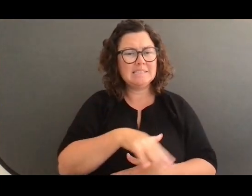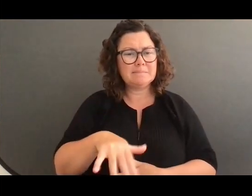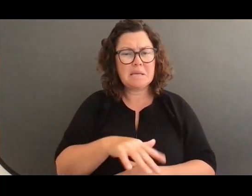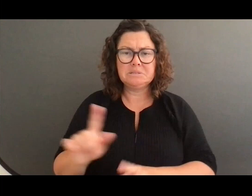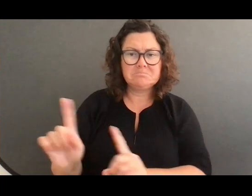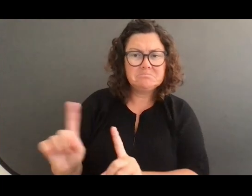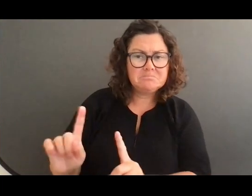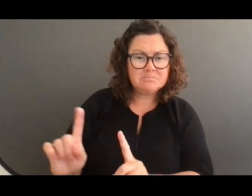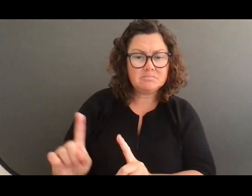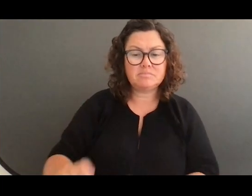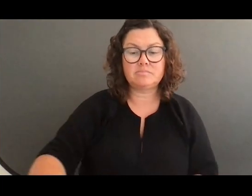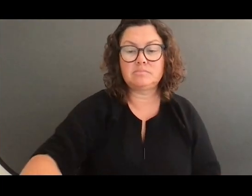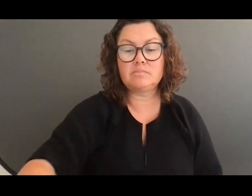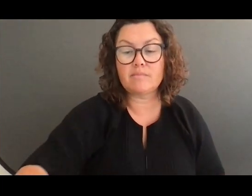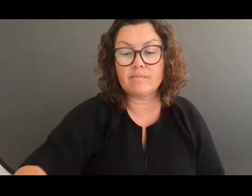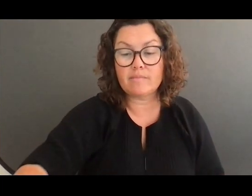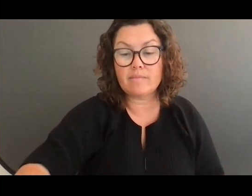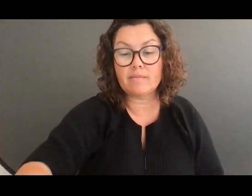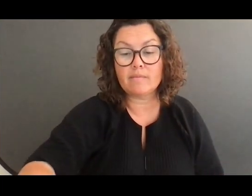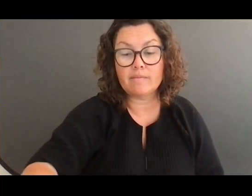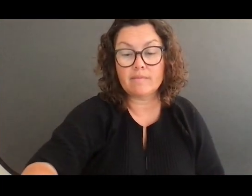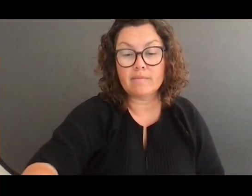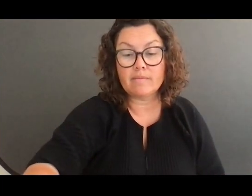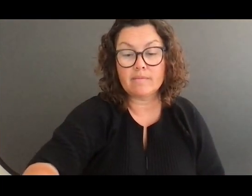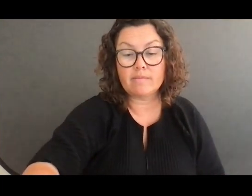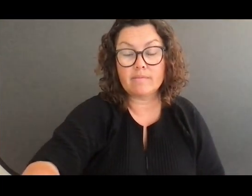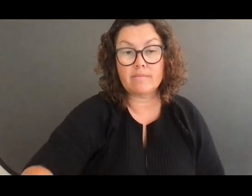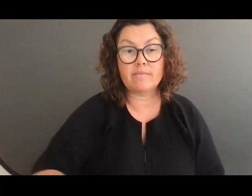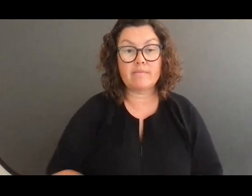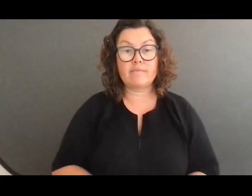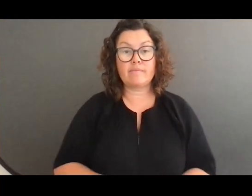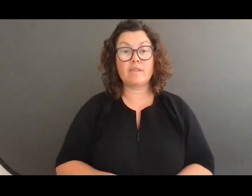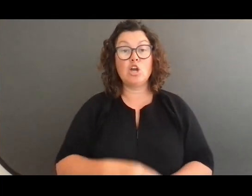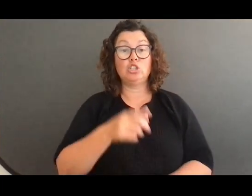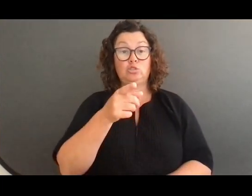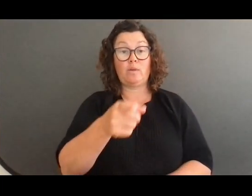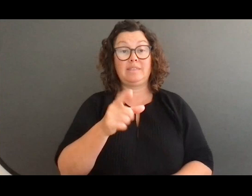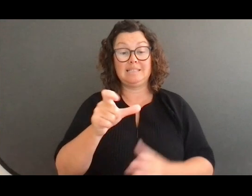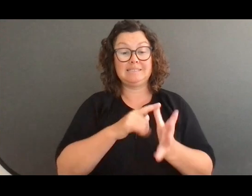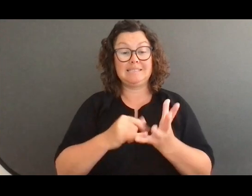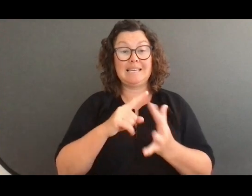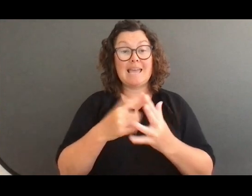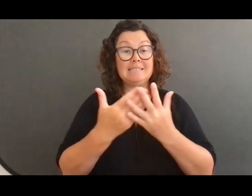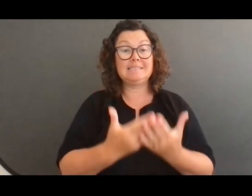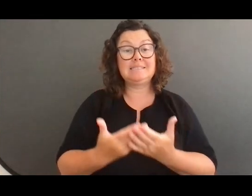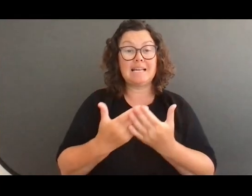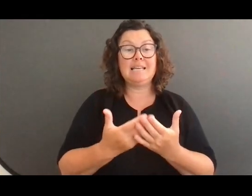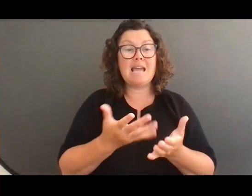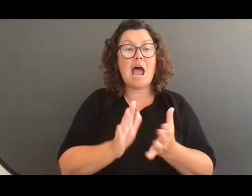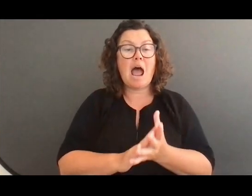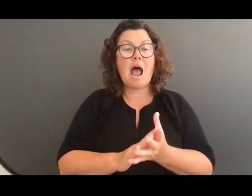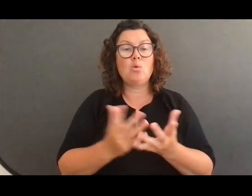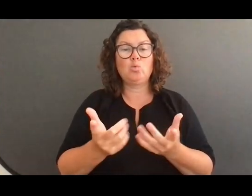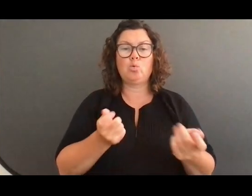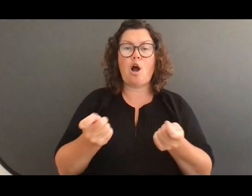So this is a case study in how to operate as manuhiri, as guests in Aotearoa. And in response to the conference proposition